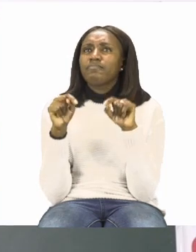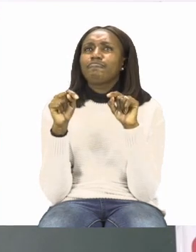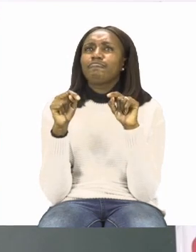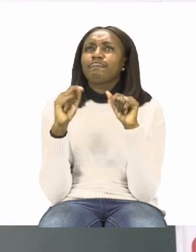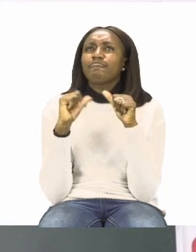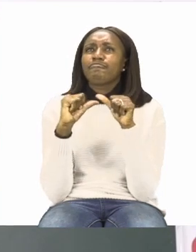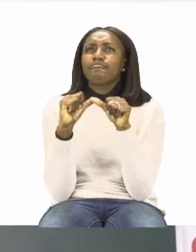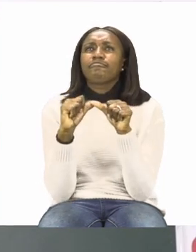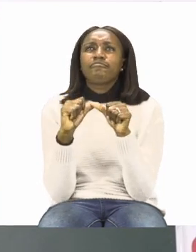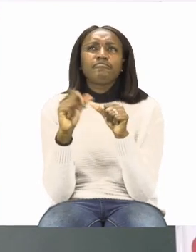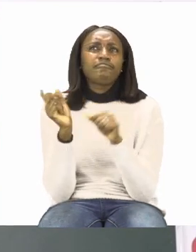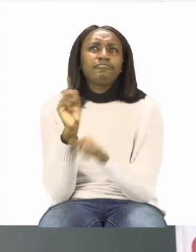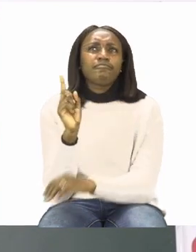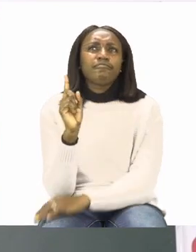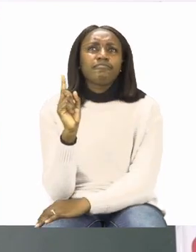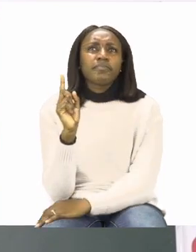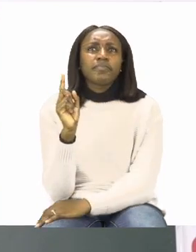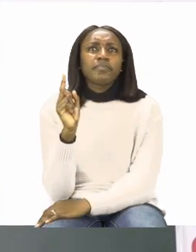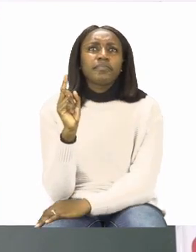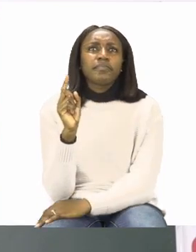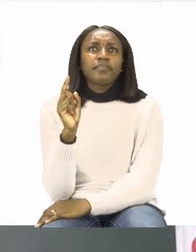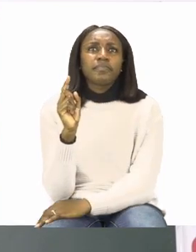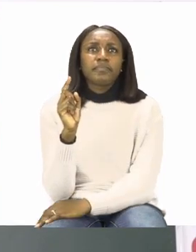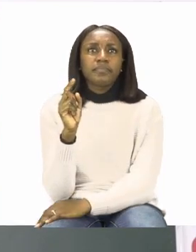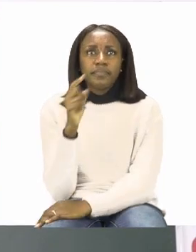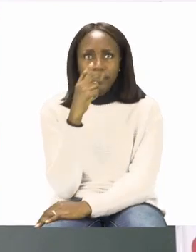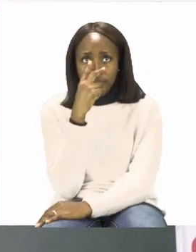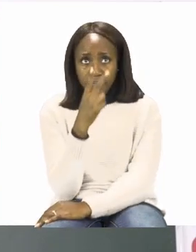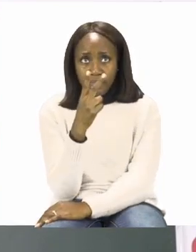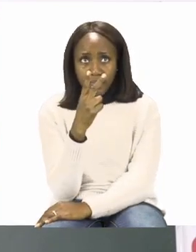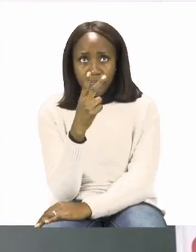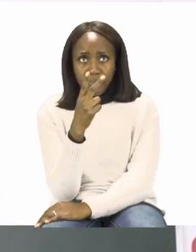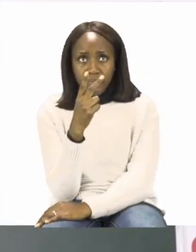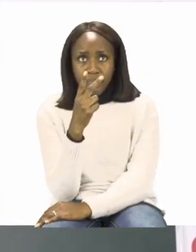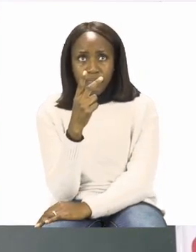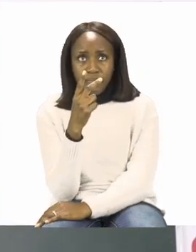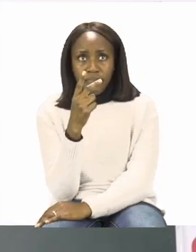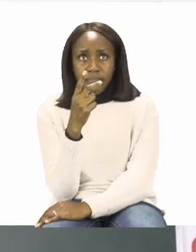in next? Let's start again.